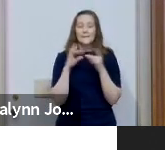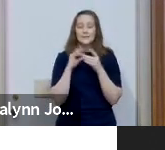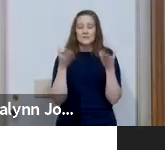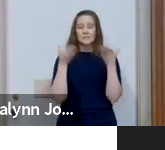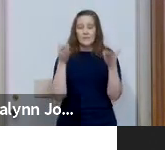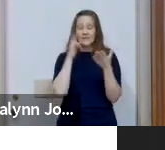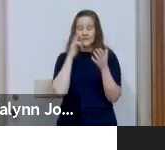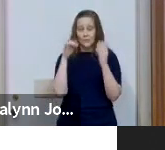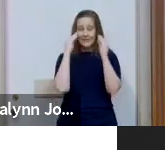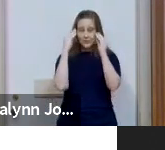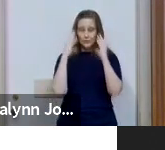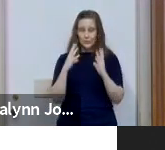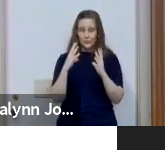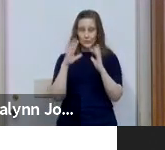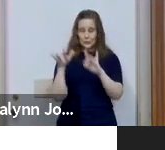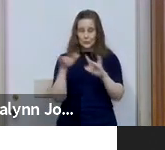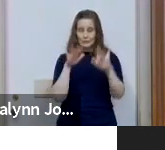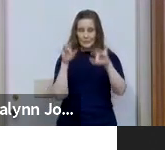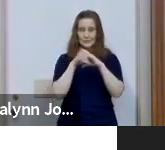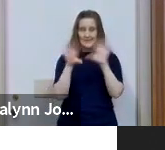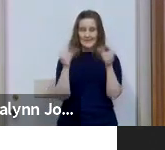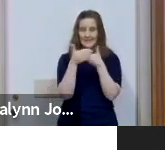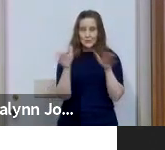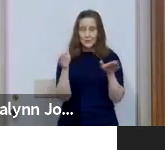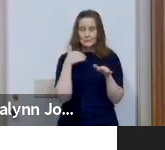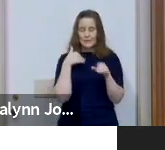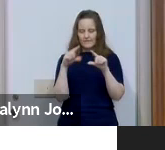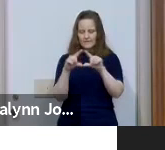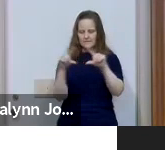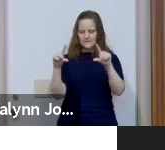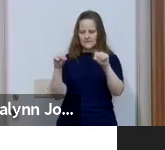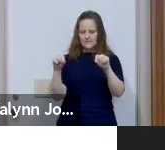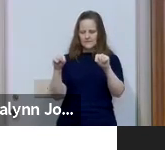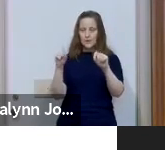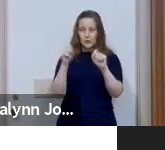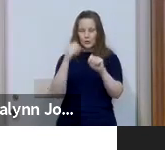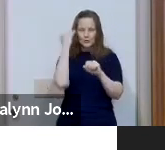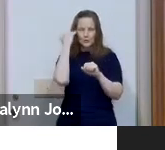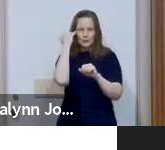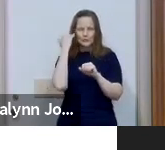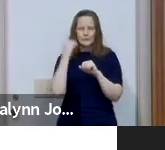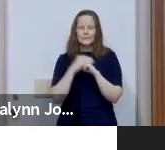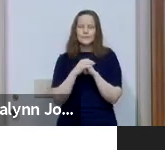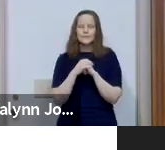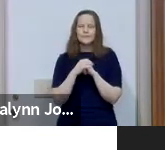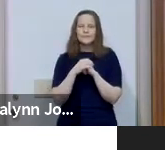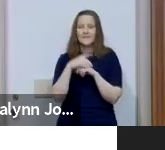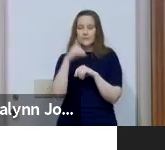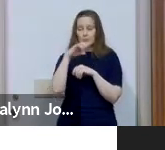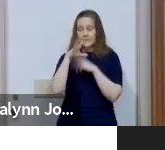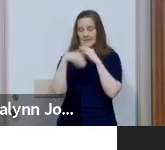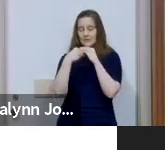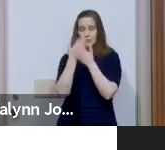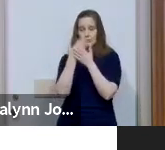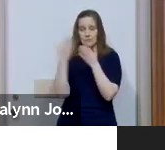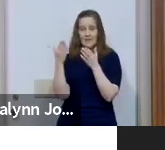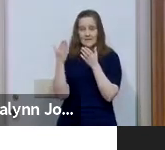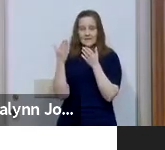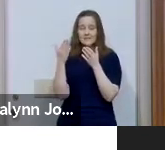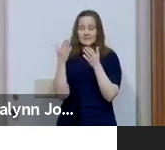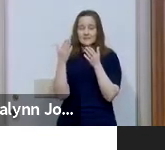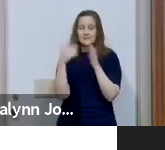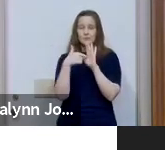instructors out there. The computers in your classrooms have this screen you should be familiar with. And if you need additional supplies to